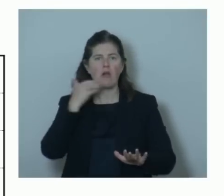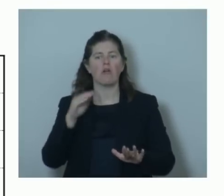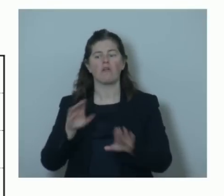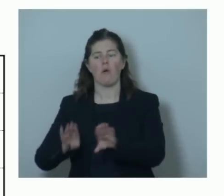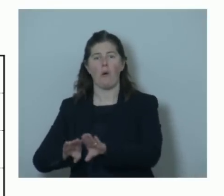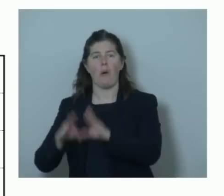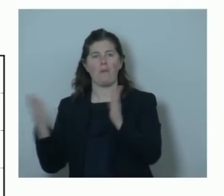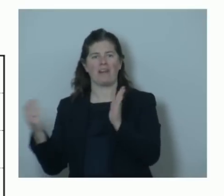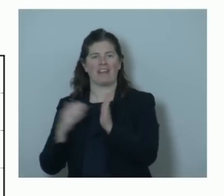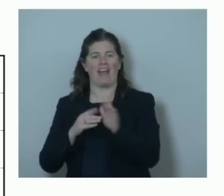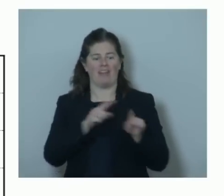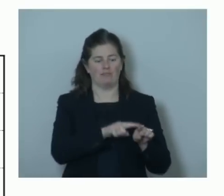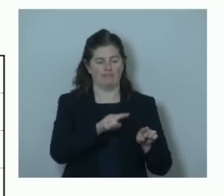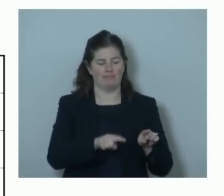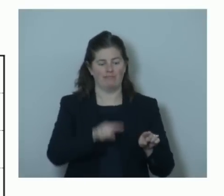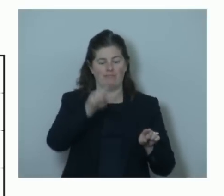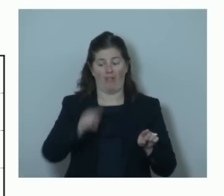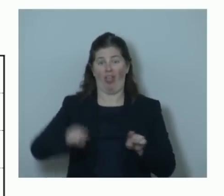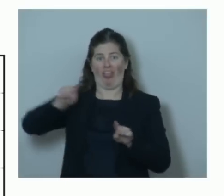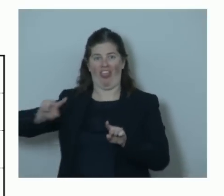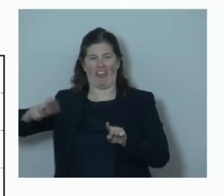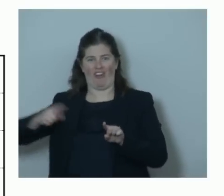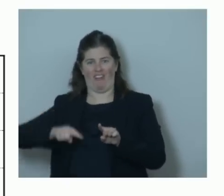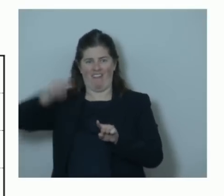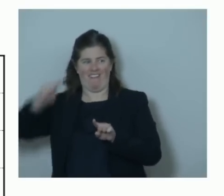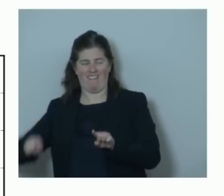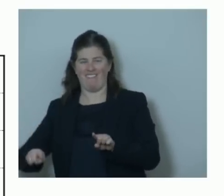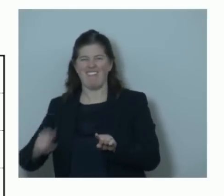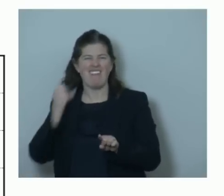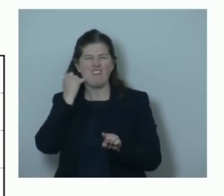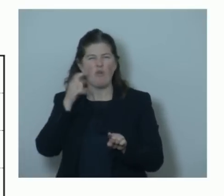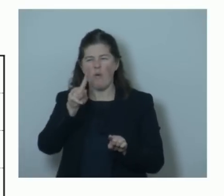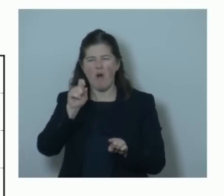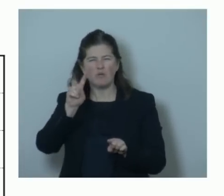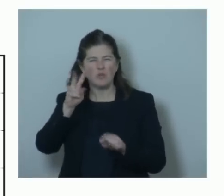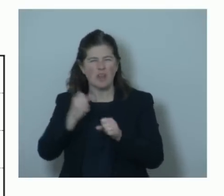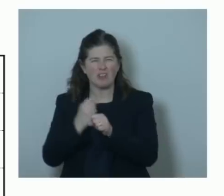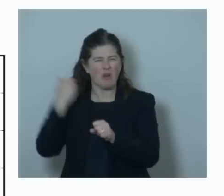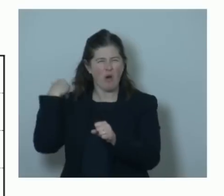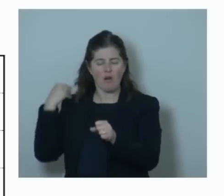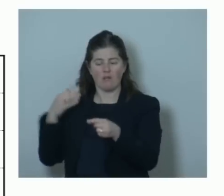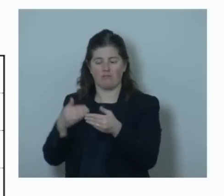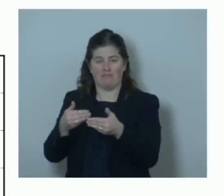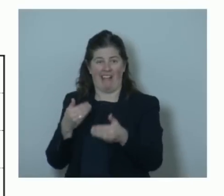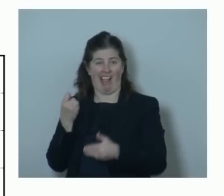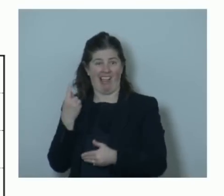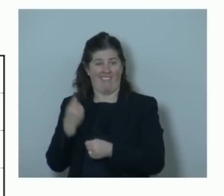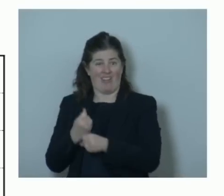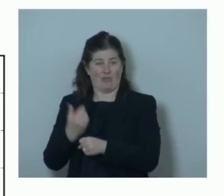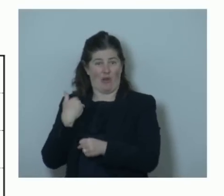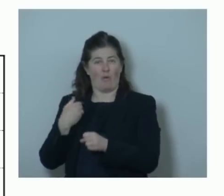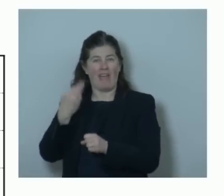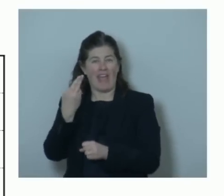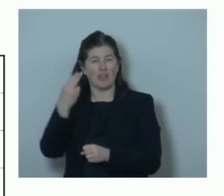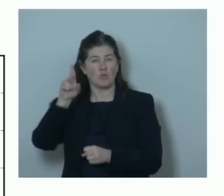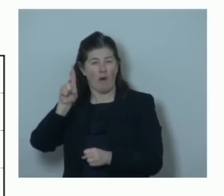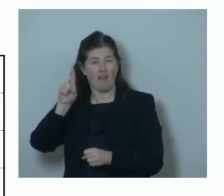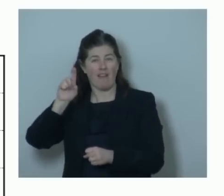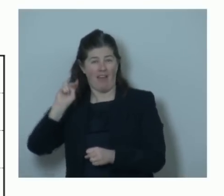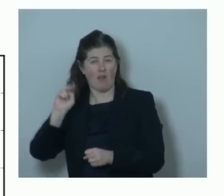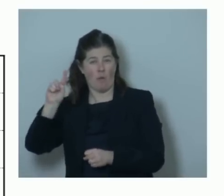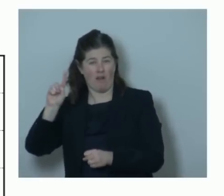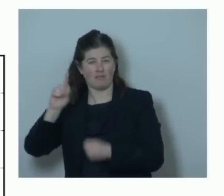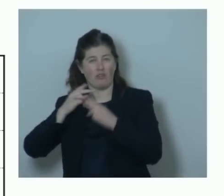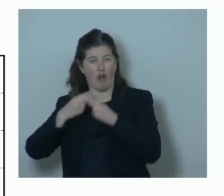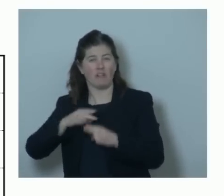reopened, another bump. And then if you don't want to go back 102 years, we can just go back to 11 years to H1N1 or the swine flu. This